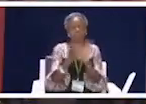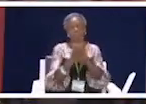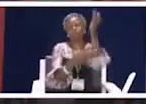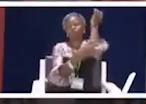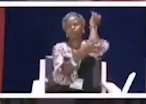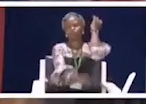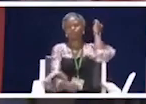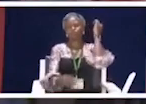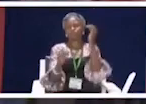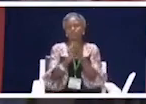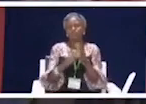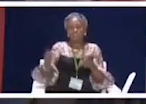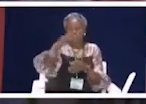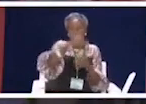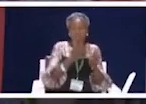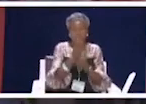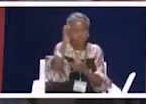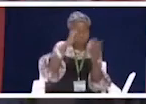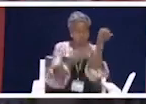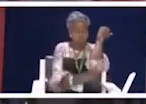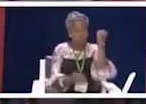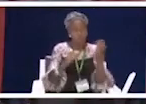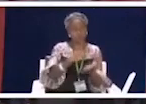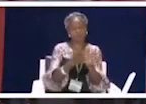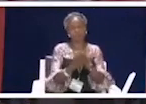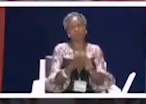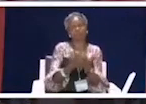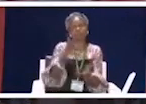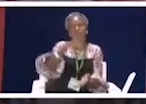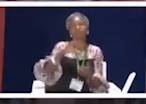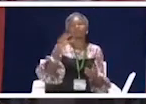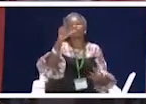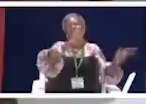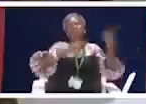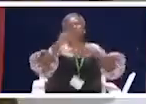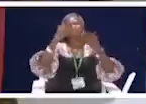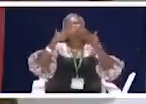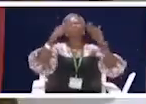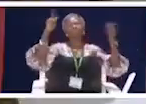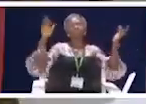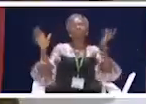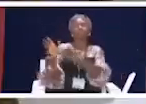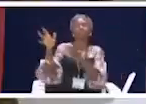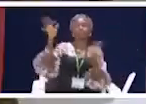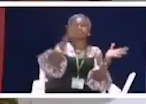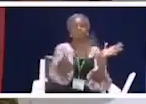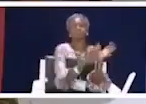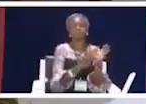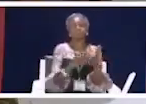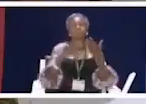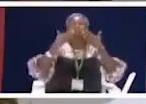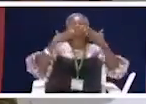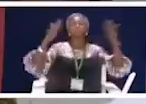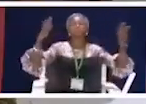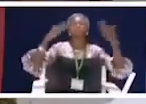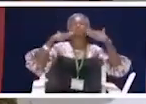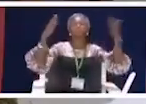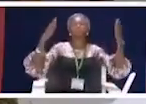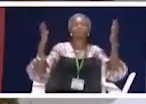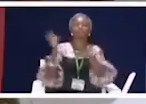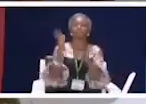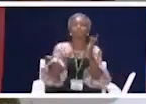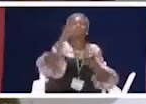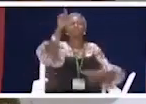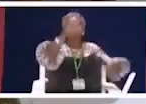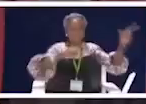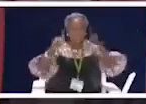that ye through his poverty might become rich. Can somebody help me say thank you, Jesus? Thank you, Jesus.